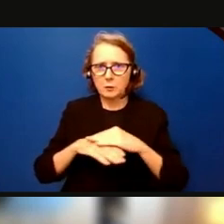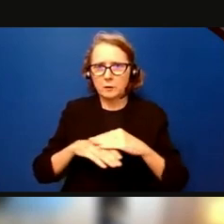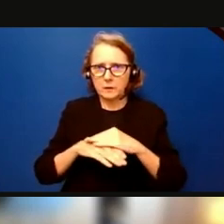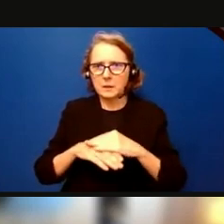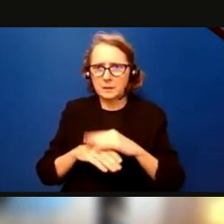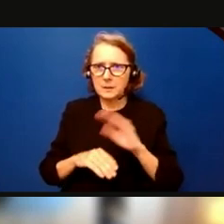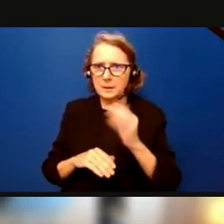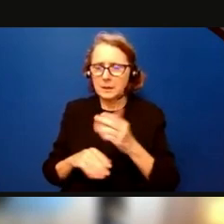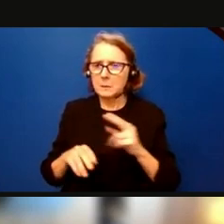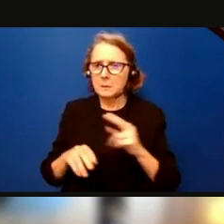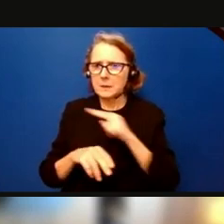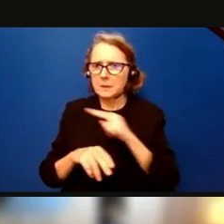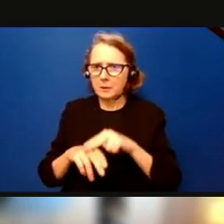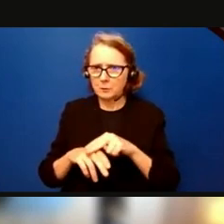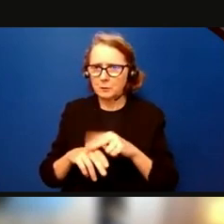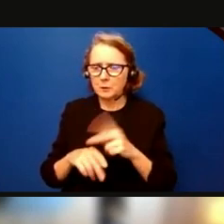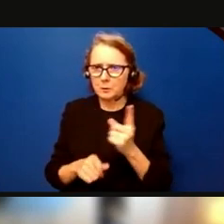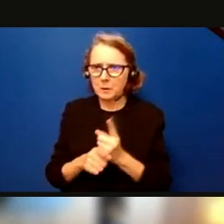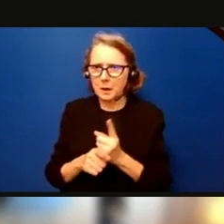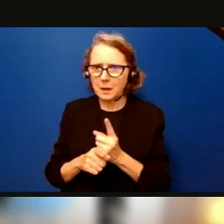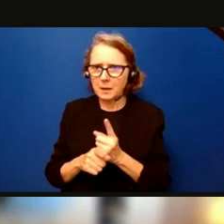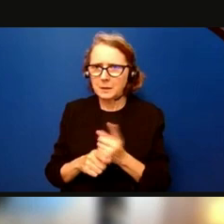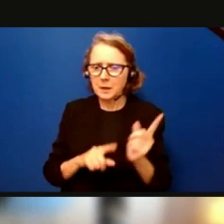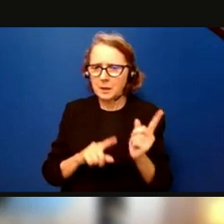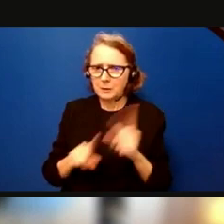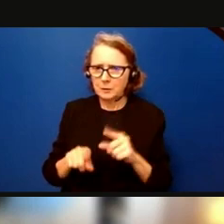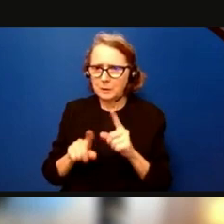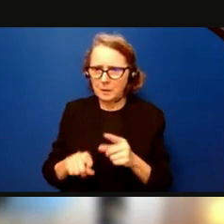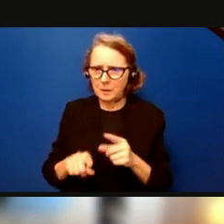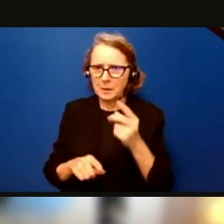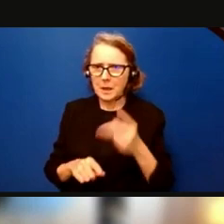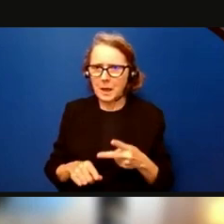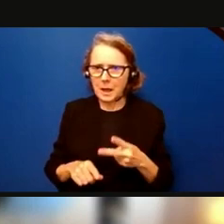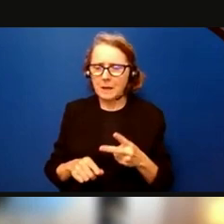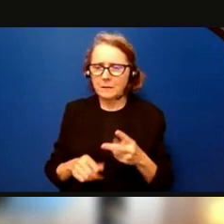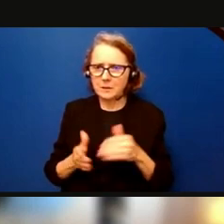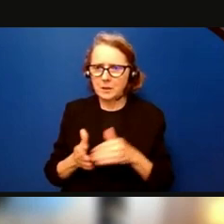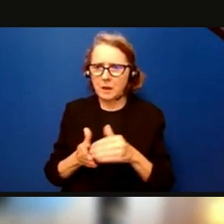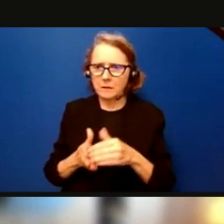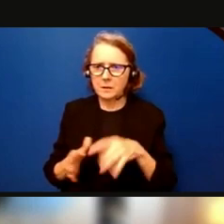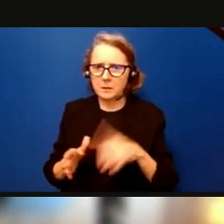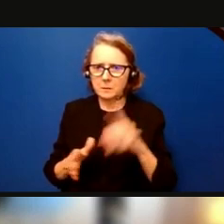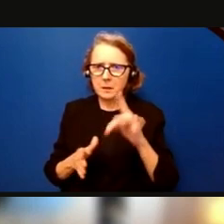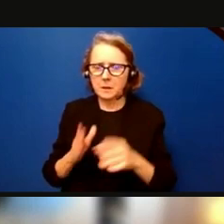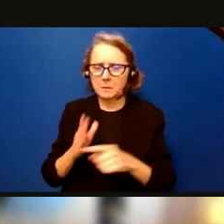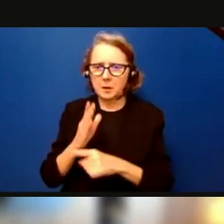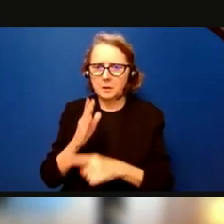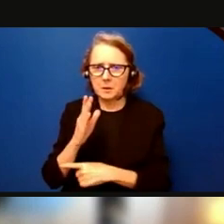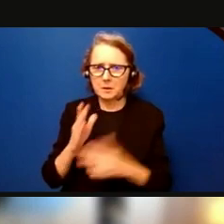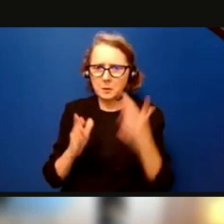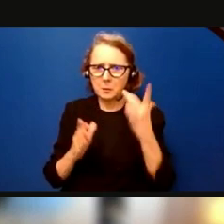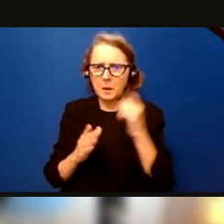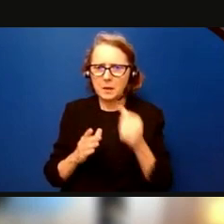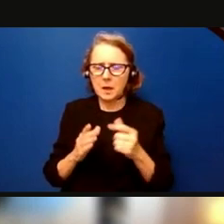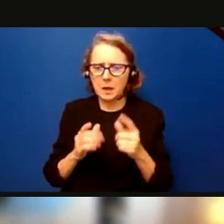be natural, right? You're coming by half as often to pick up the trash, and so why shouldn't the rate be half as much?